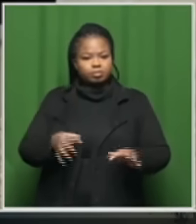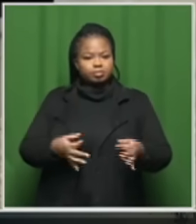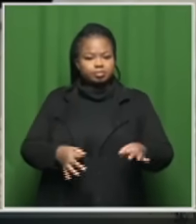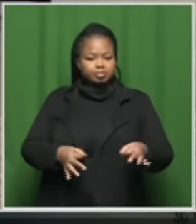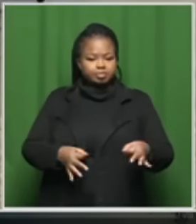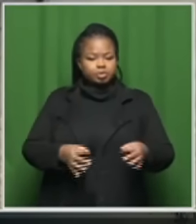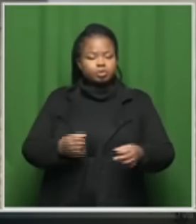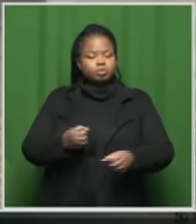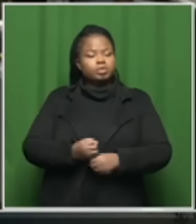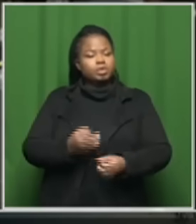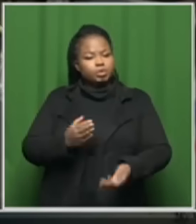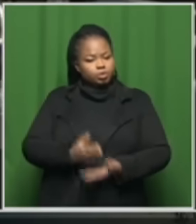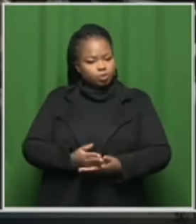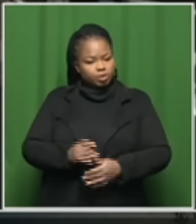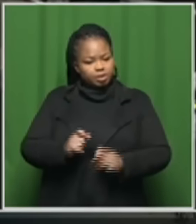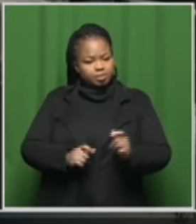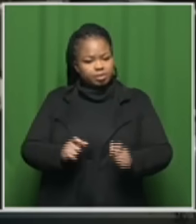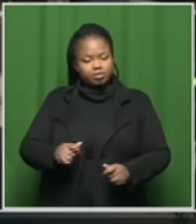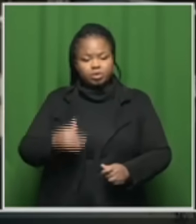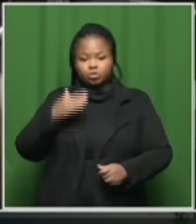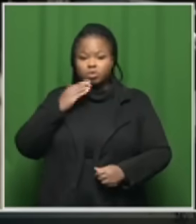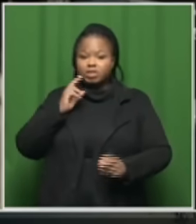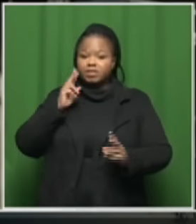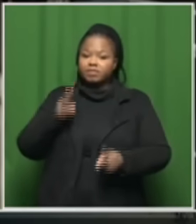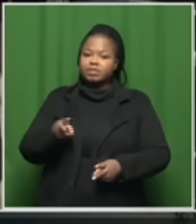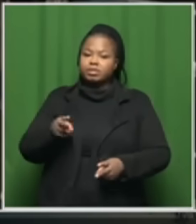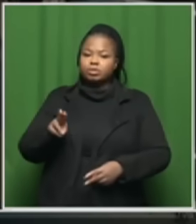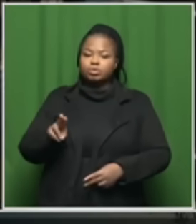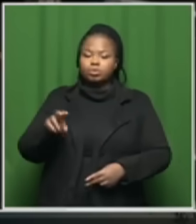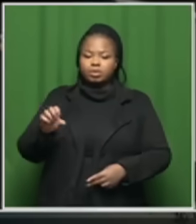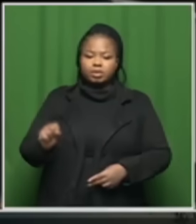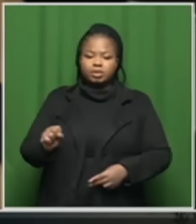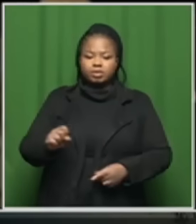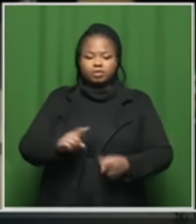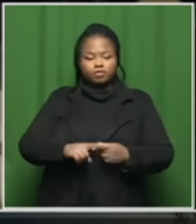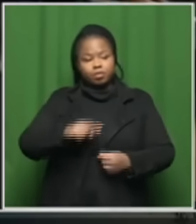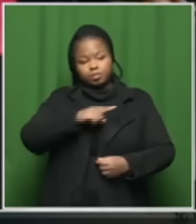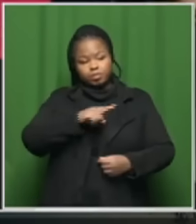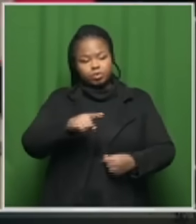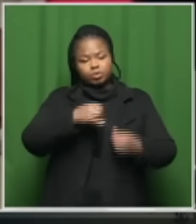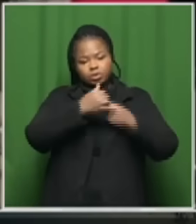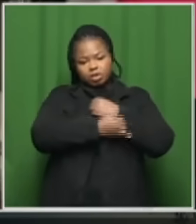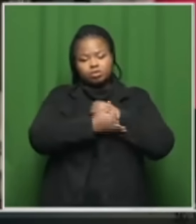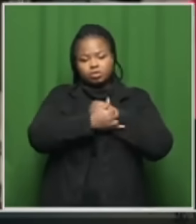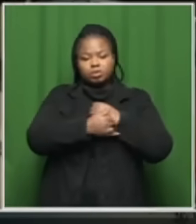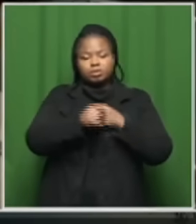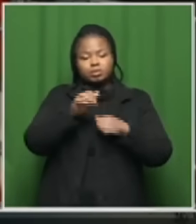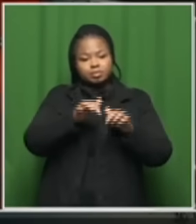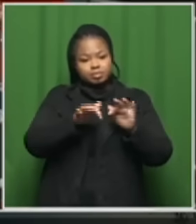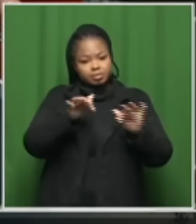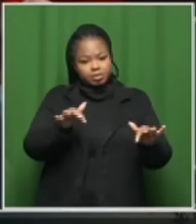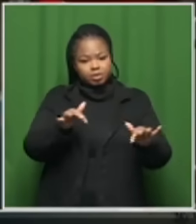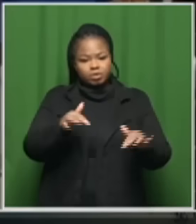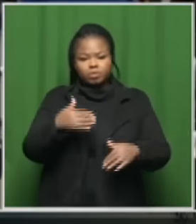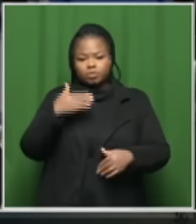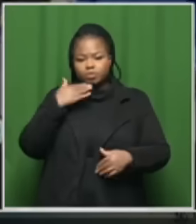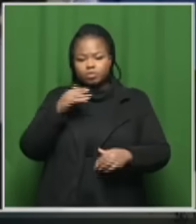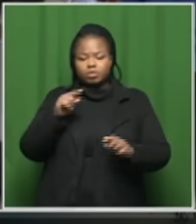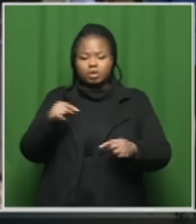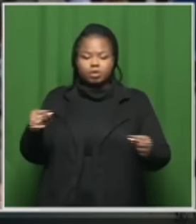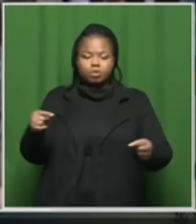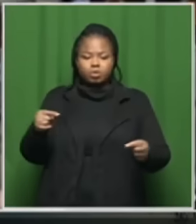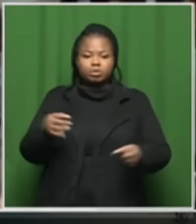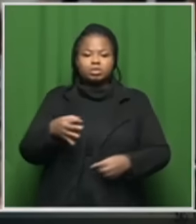of ensuring that people who will be visiting the U.S. from those countries are people who will not pose